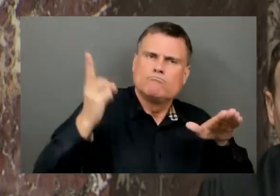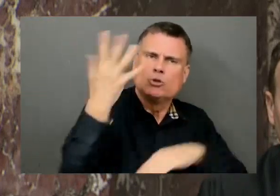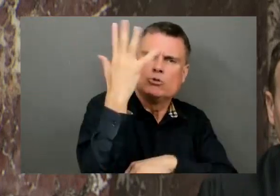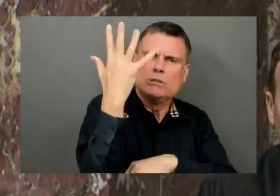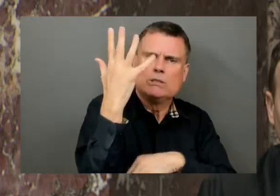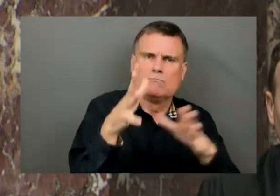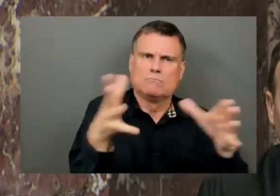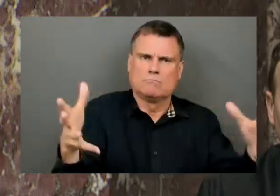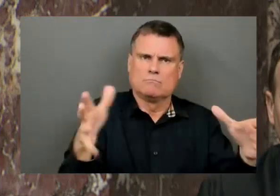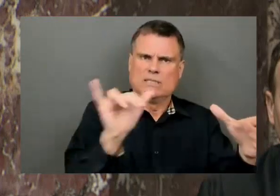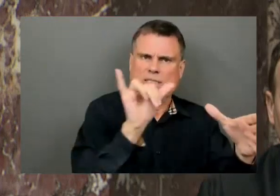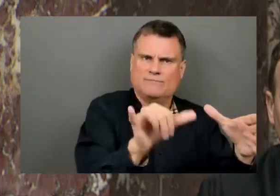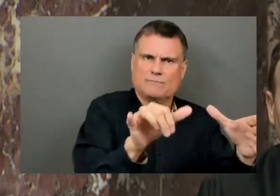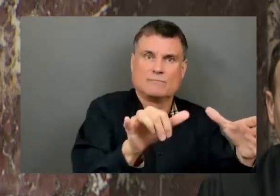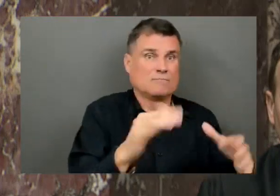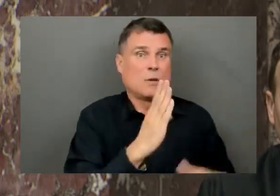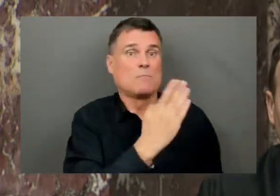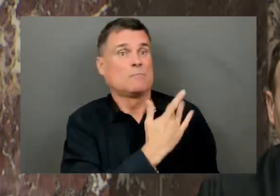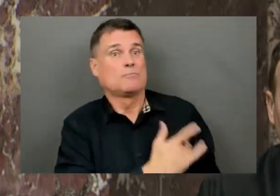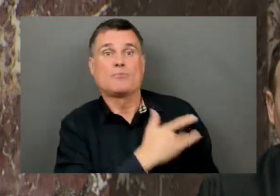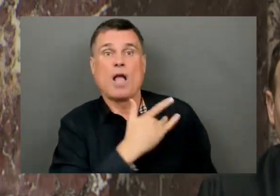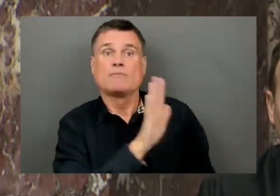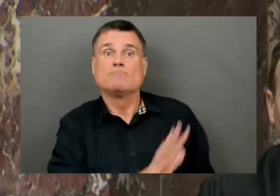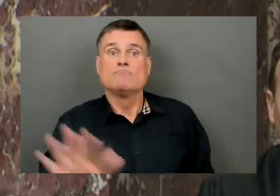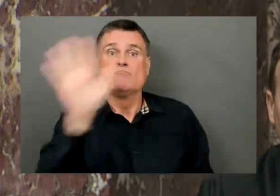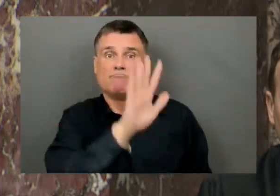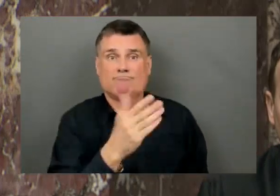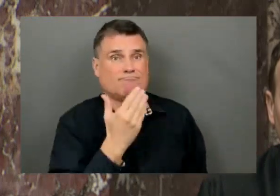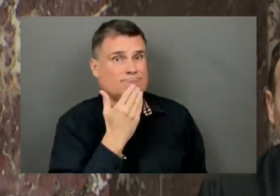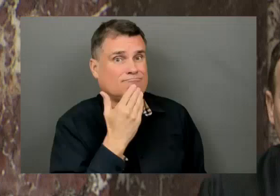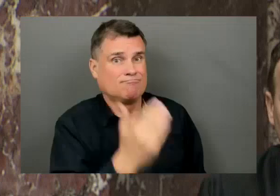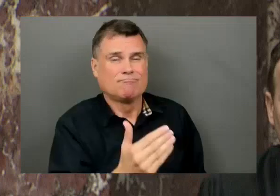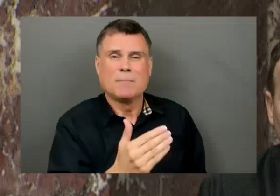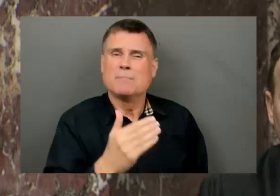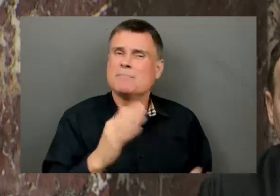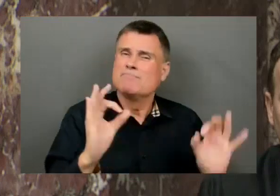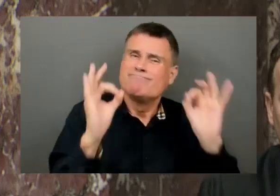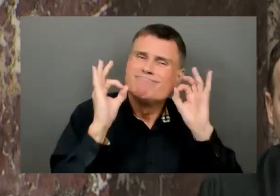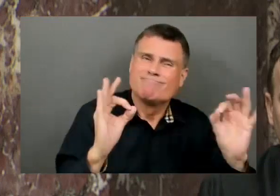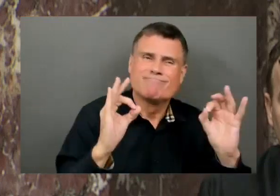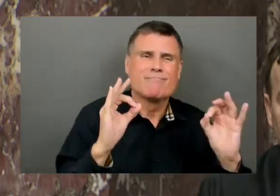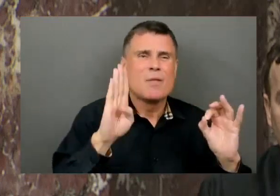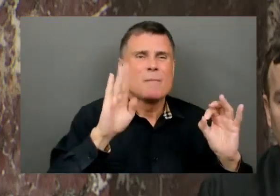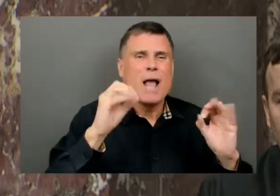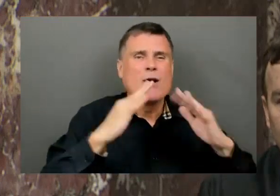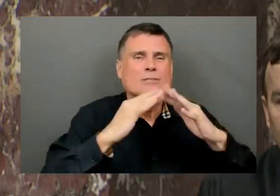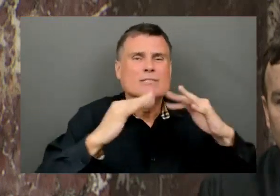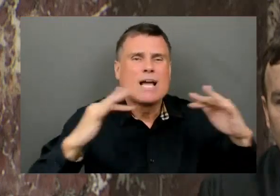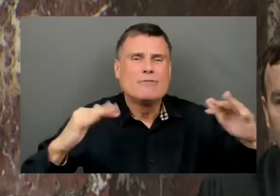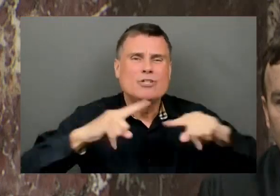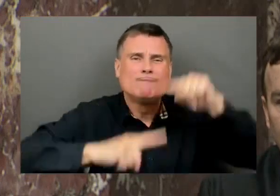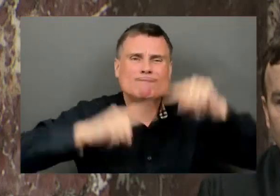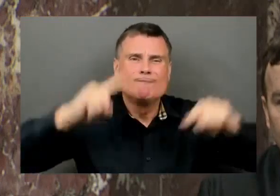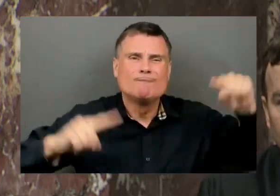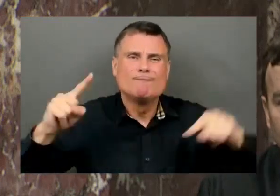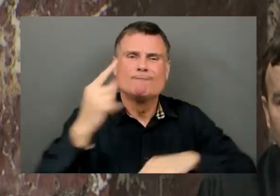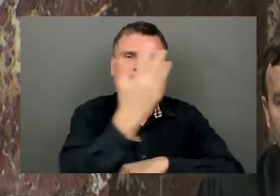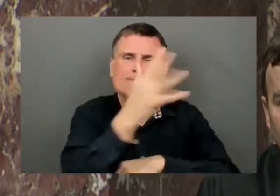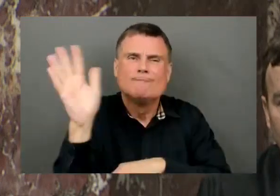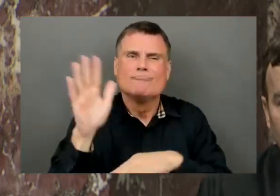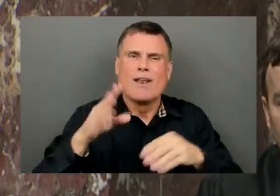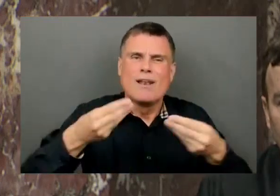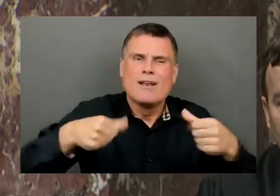we have the greatest responsibility with respect to the protection of that biodiversity. There's a number of initiatives I could articulate, but on the specific effort of